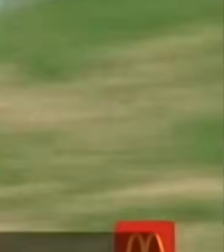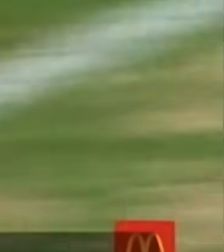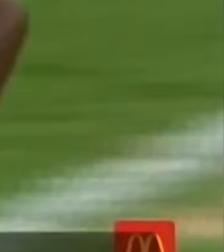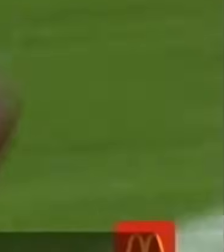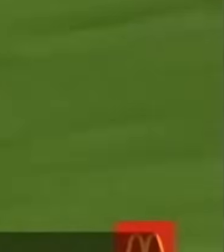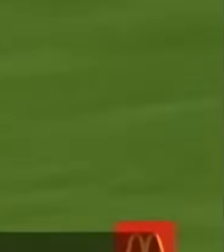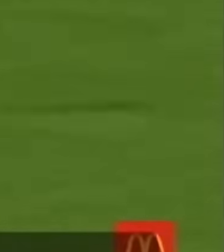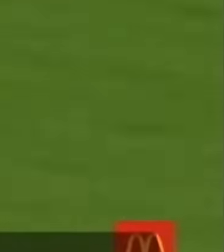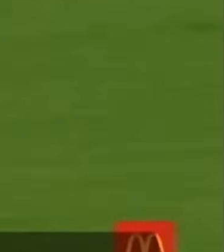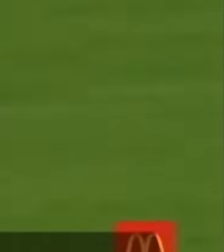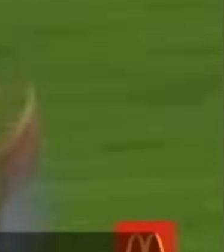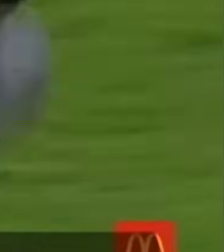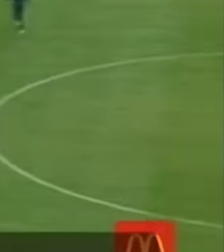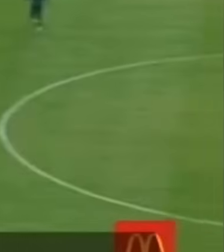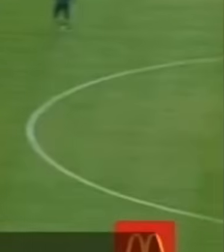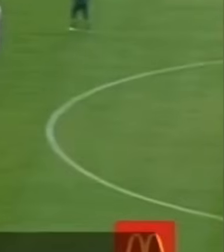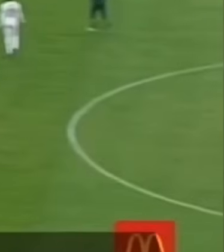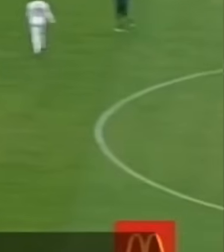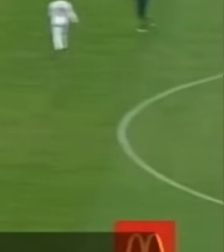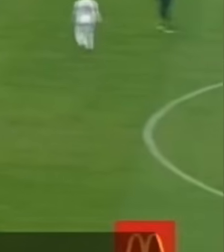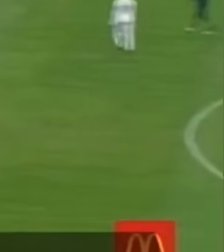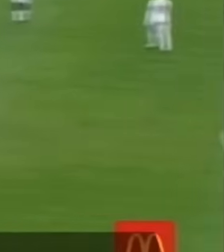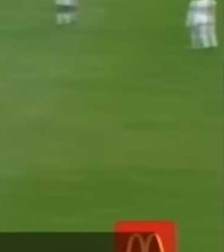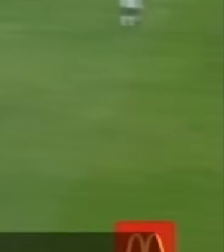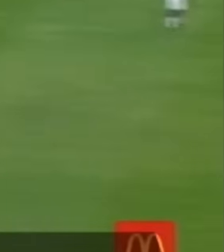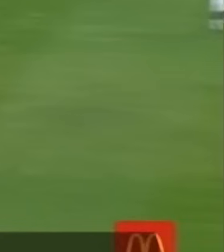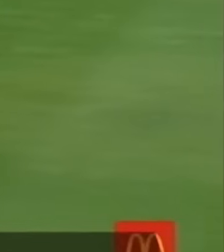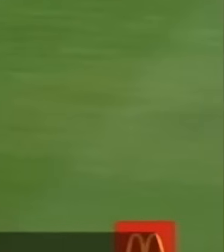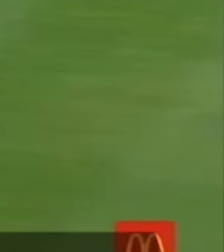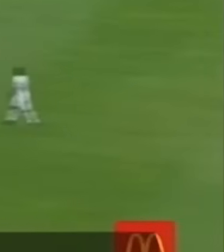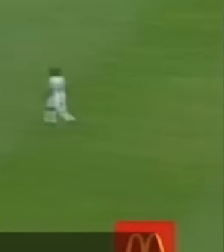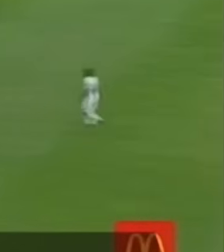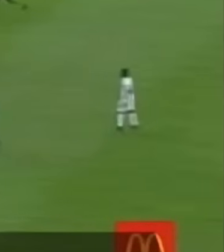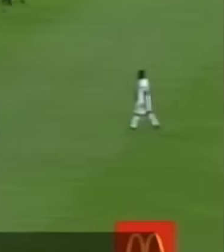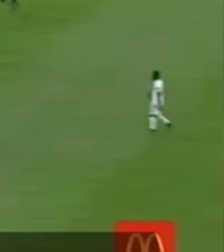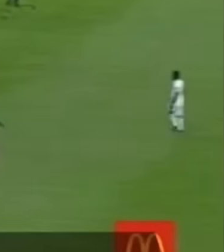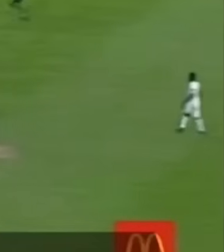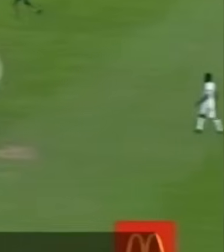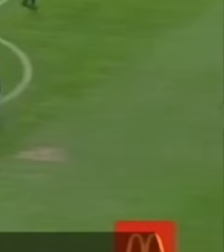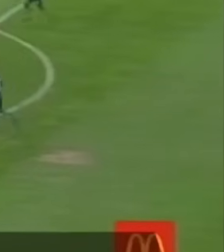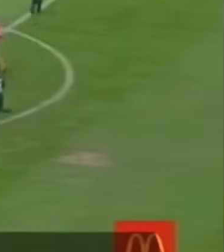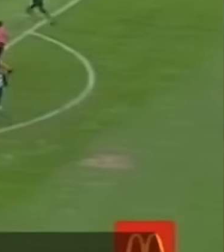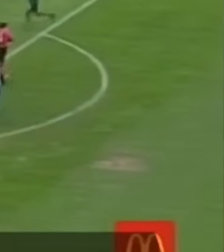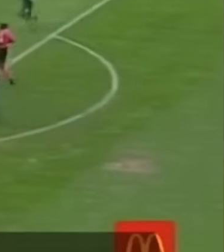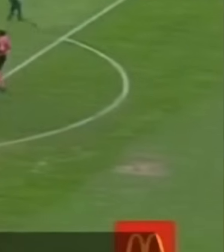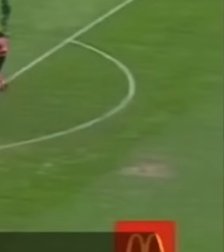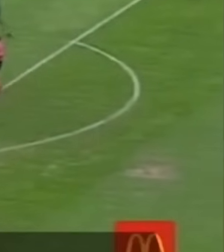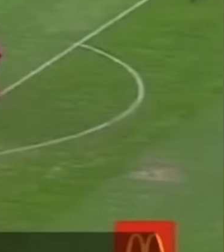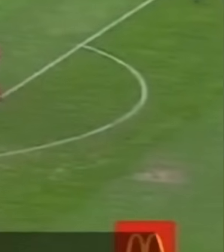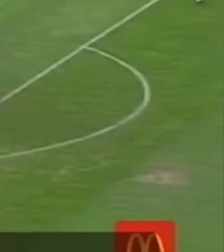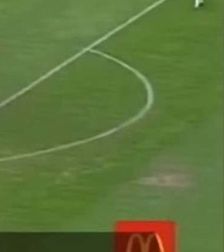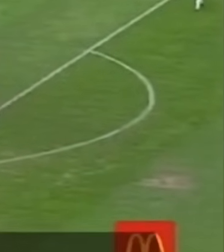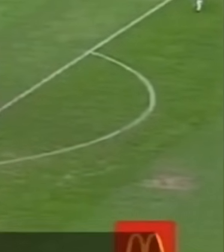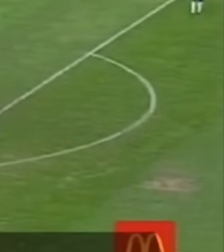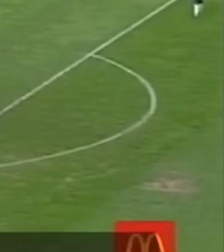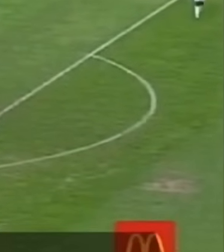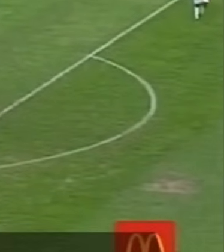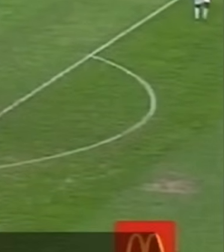a spot. And when I say it's a unit, could be something on here for AmaZulu. Chidi